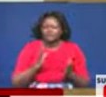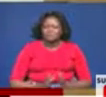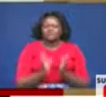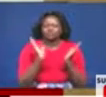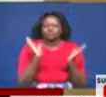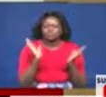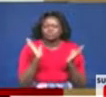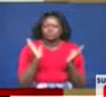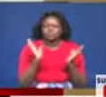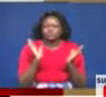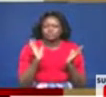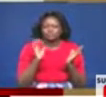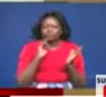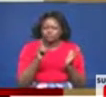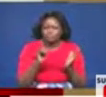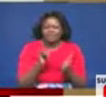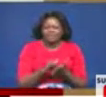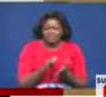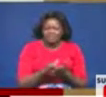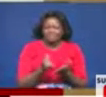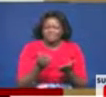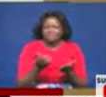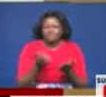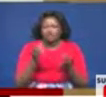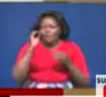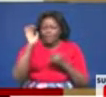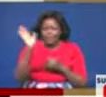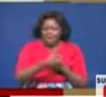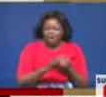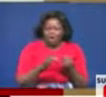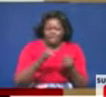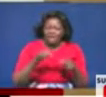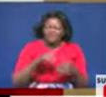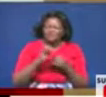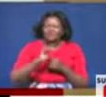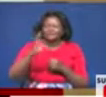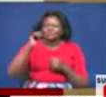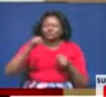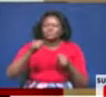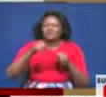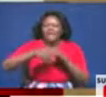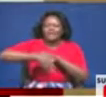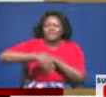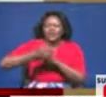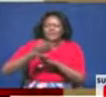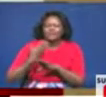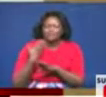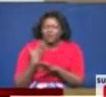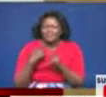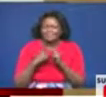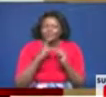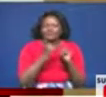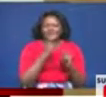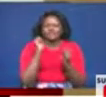Njiraini has called for a submission of your views on the inflation adjustment by midnight tonight before it takes effect on the 1st